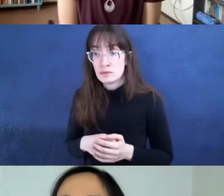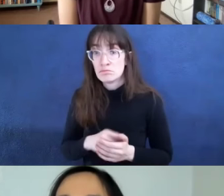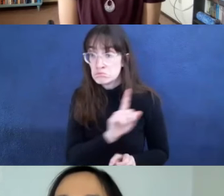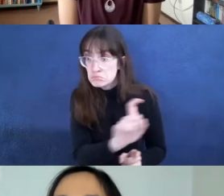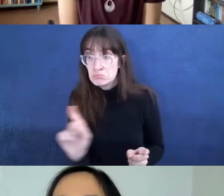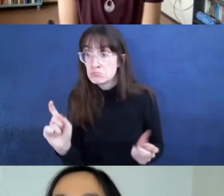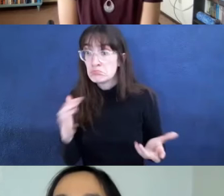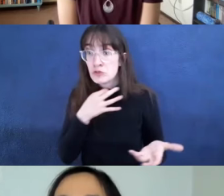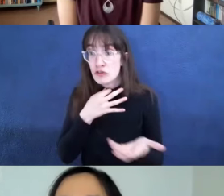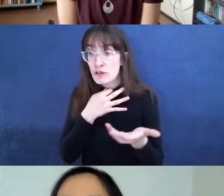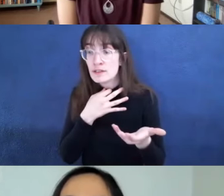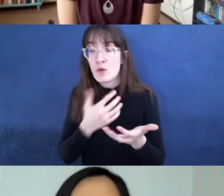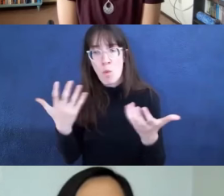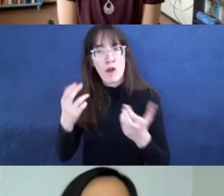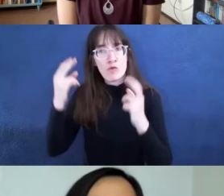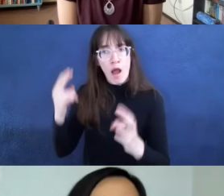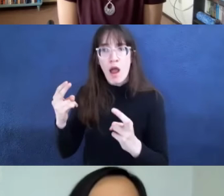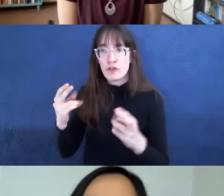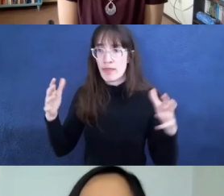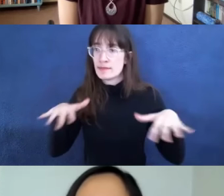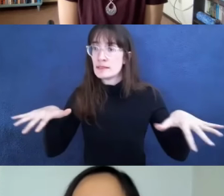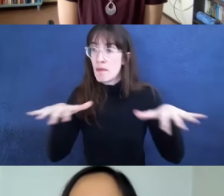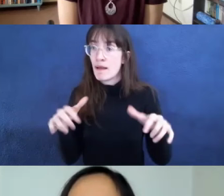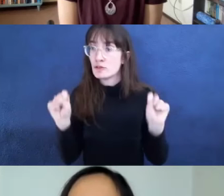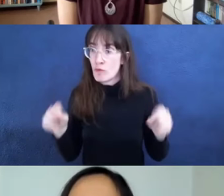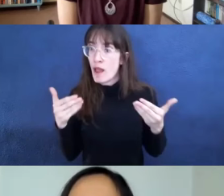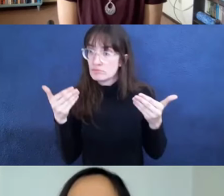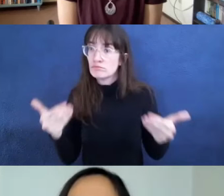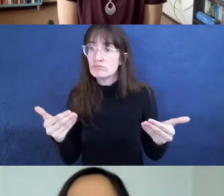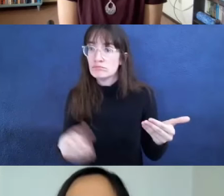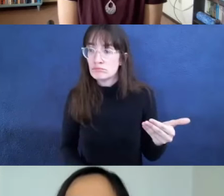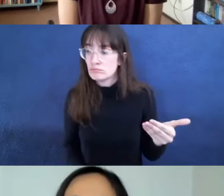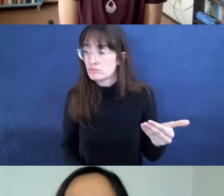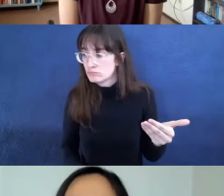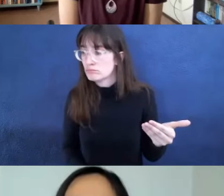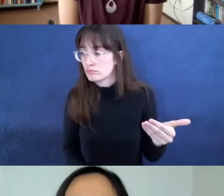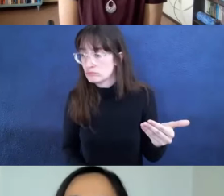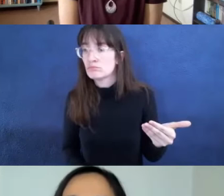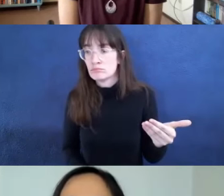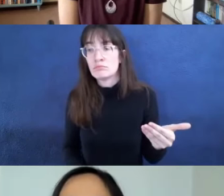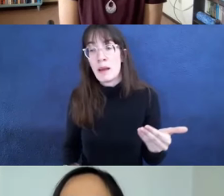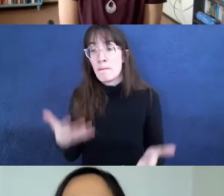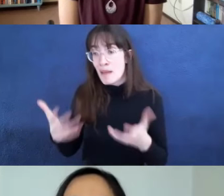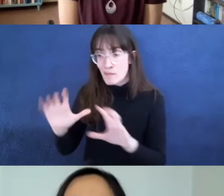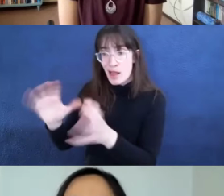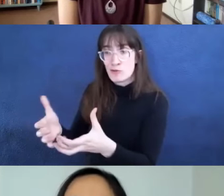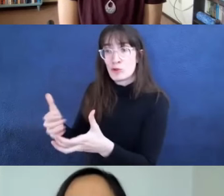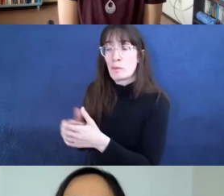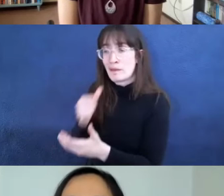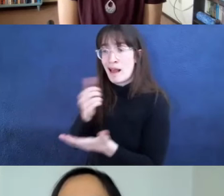to honor in this space as one that might be underserved